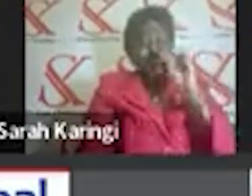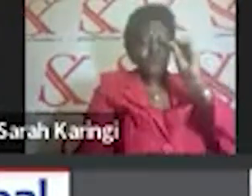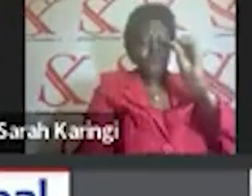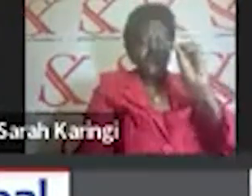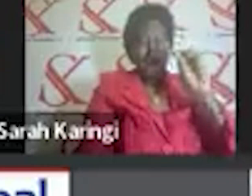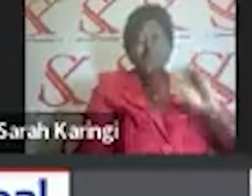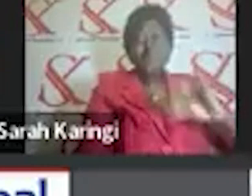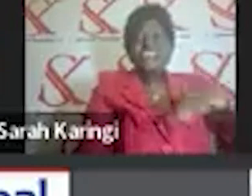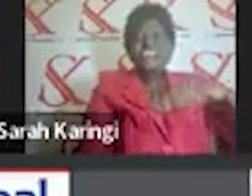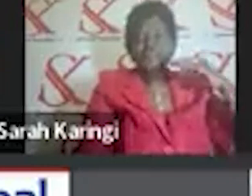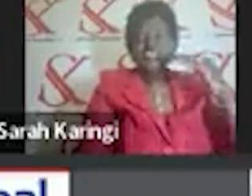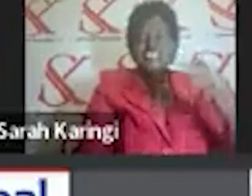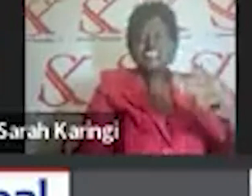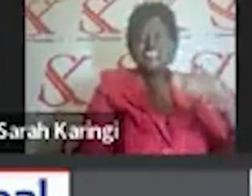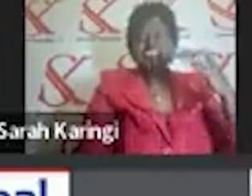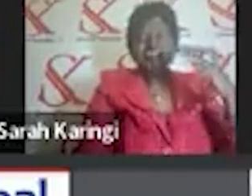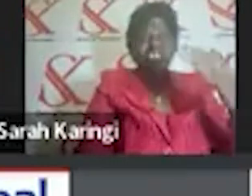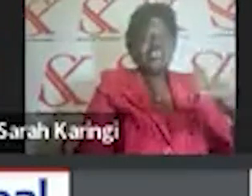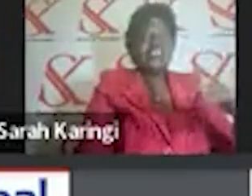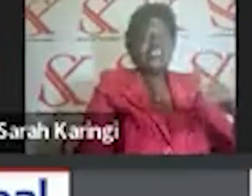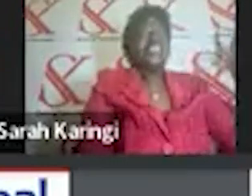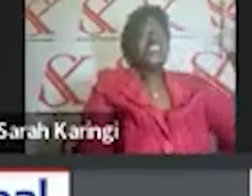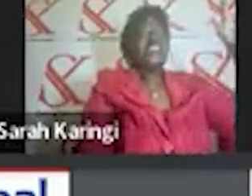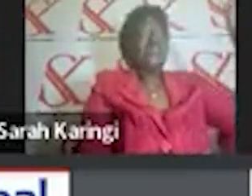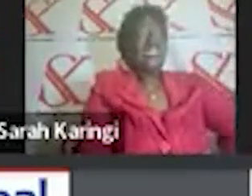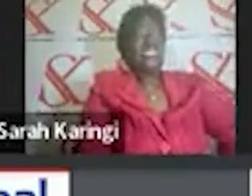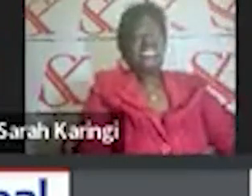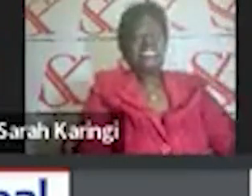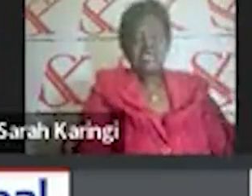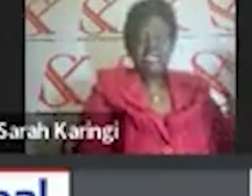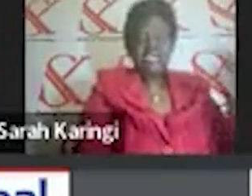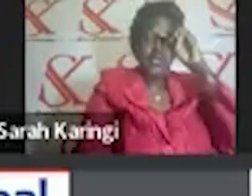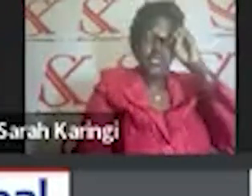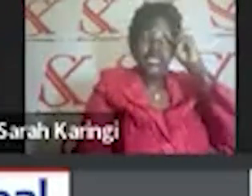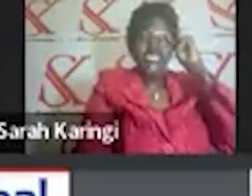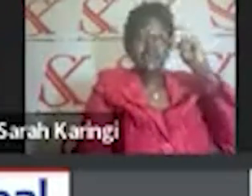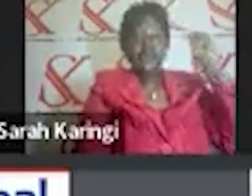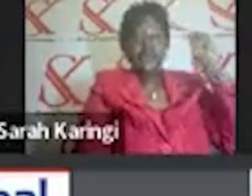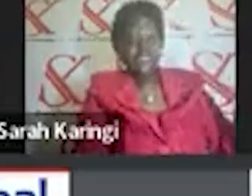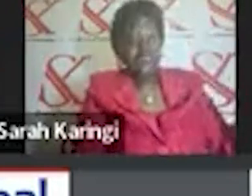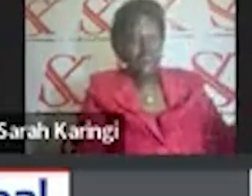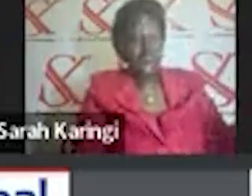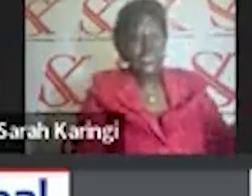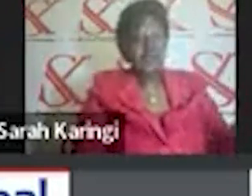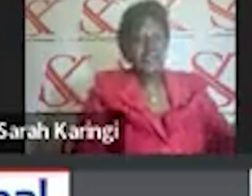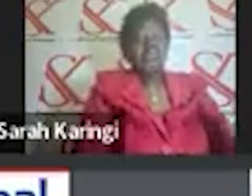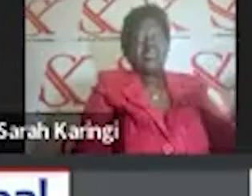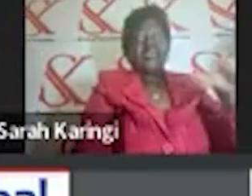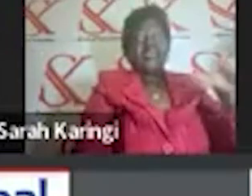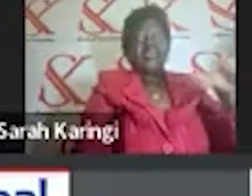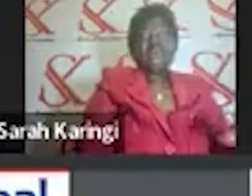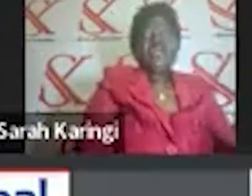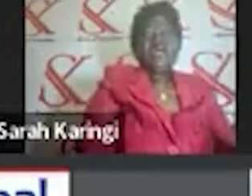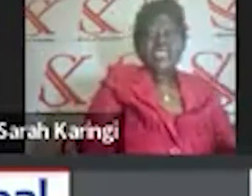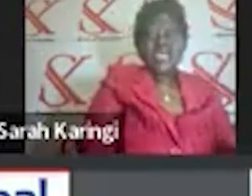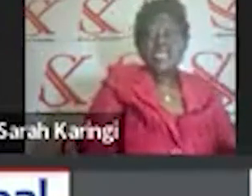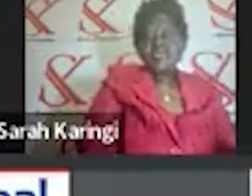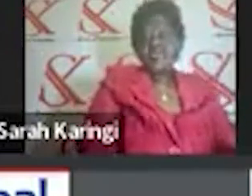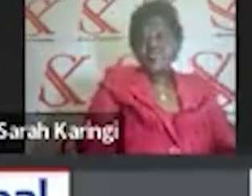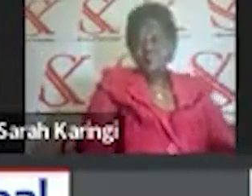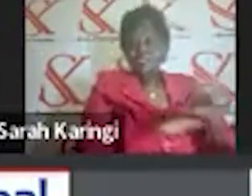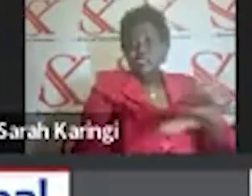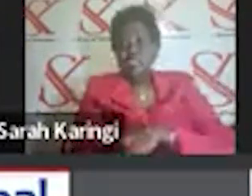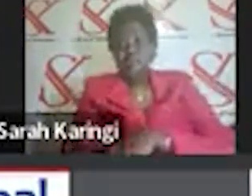not even a piece of paper, but they connect each other. They hear there's a building that is coming up. There's a plot being sold somewhere. One will come with